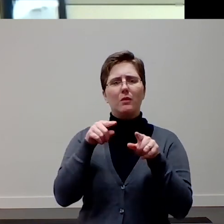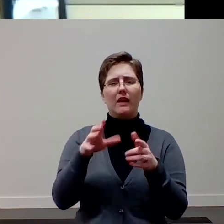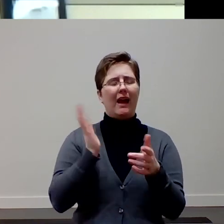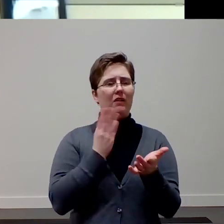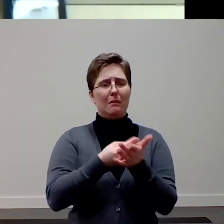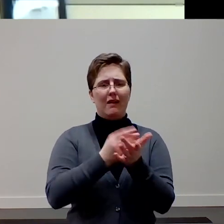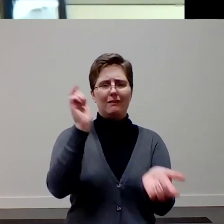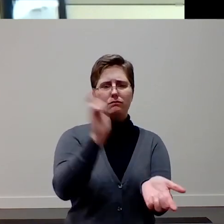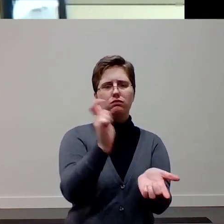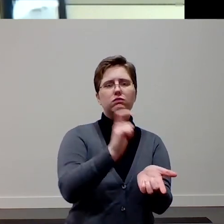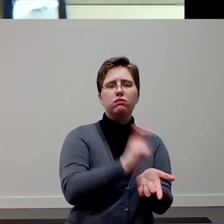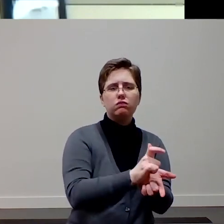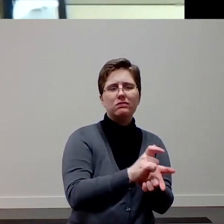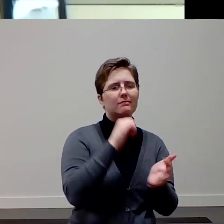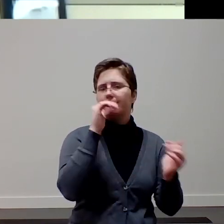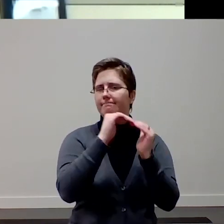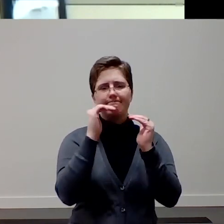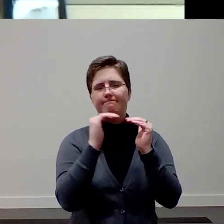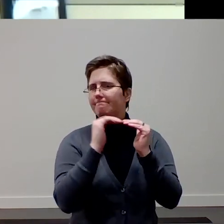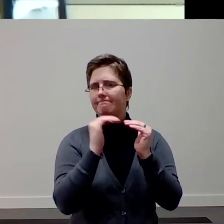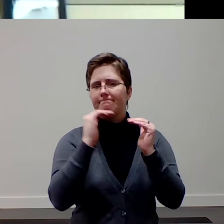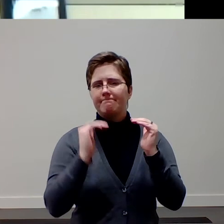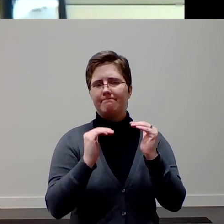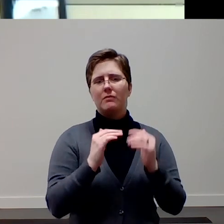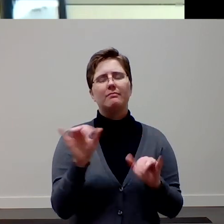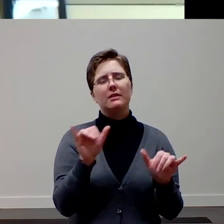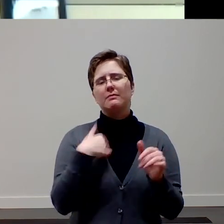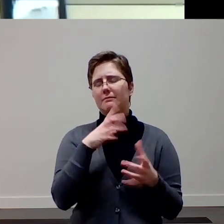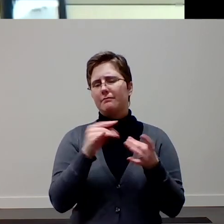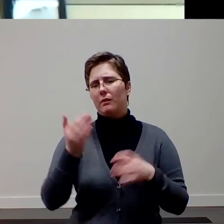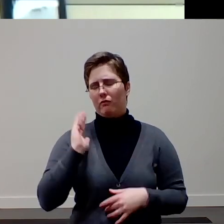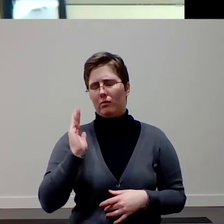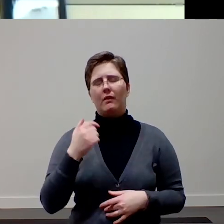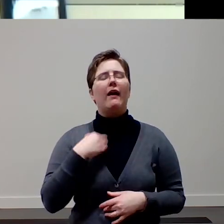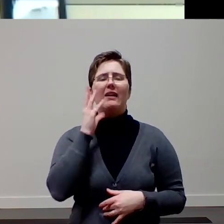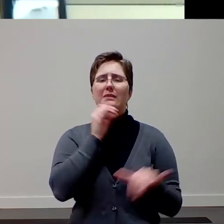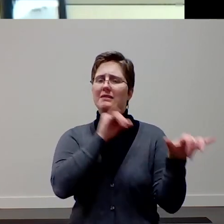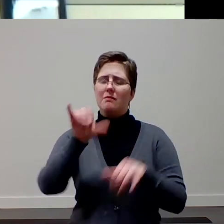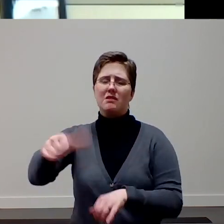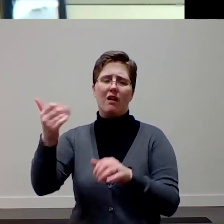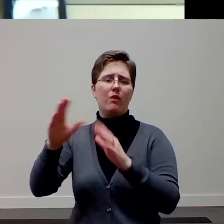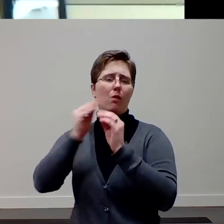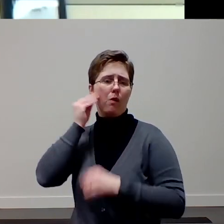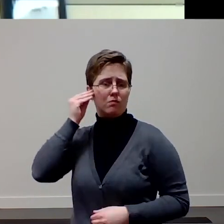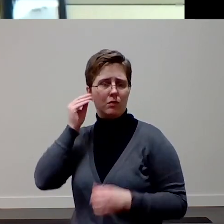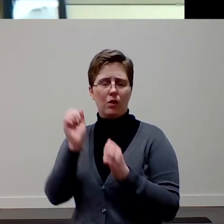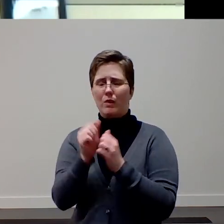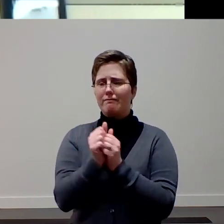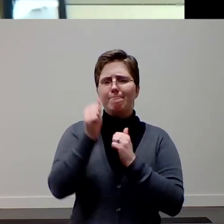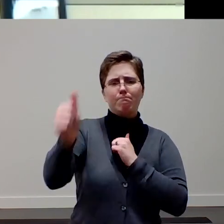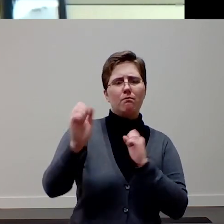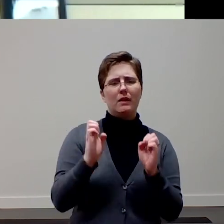the Senate president. So it's going to get interesting real